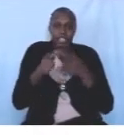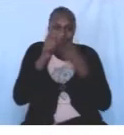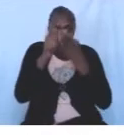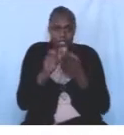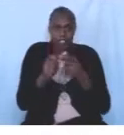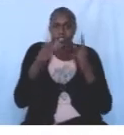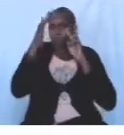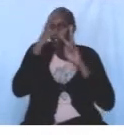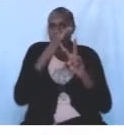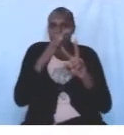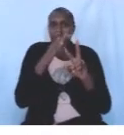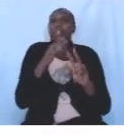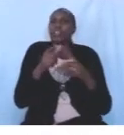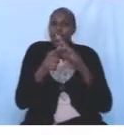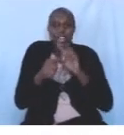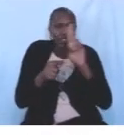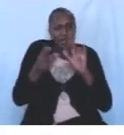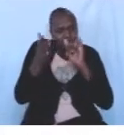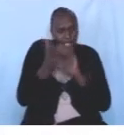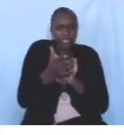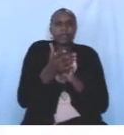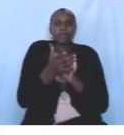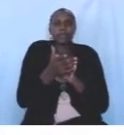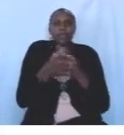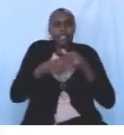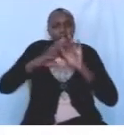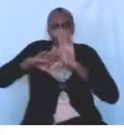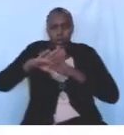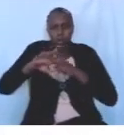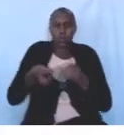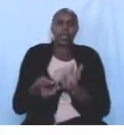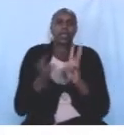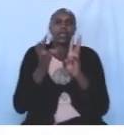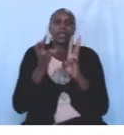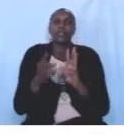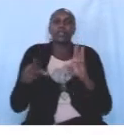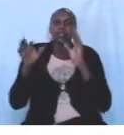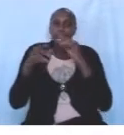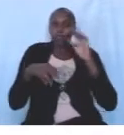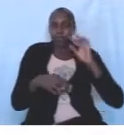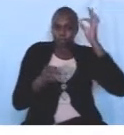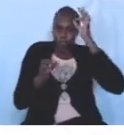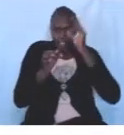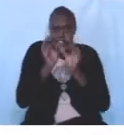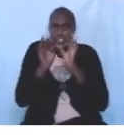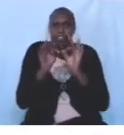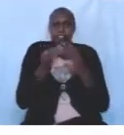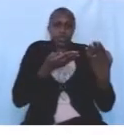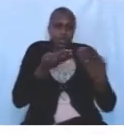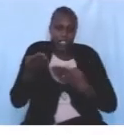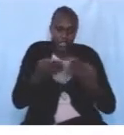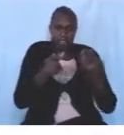is prophesying, let him use it in the proper manner of his faith. If it's to